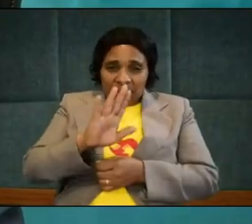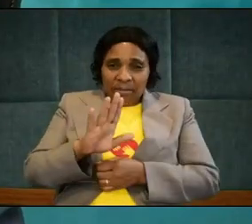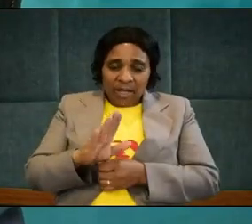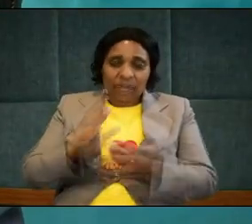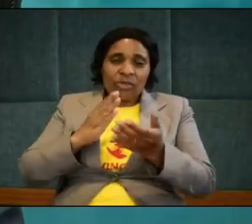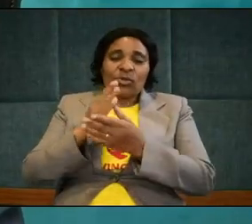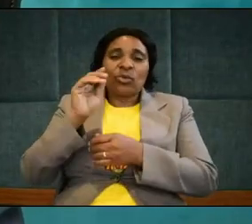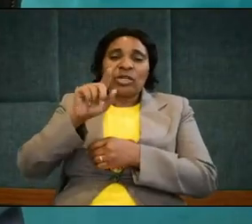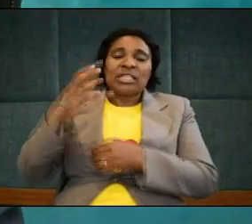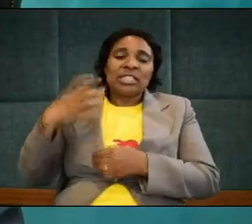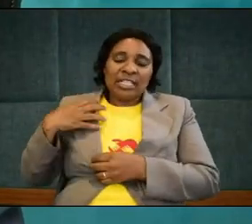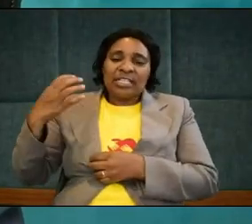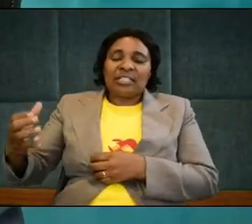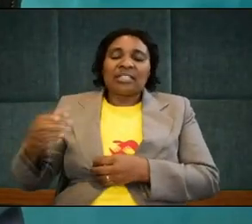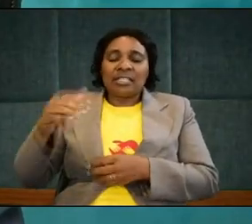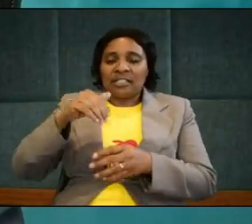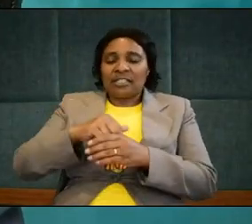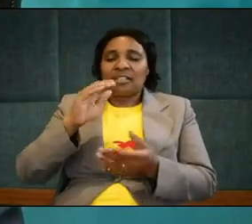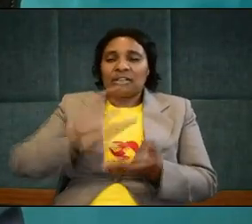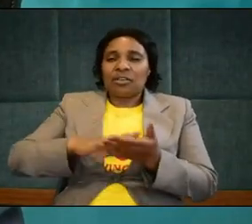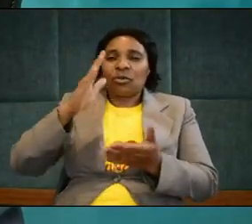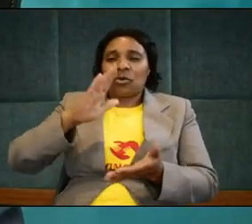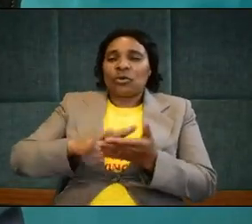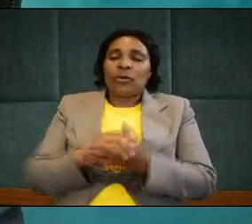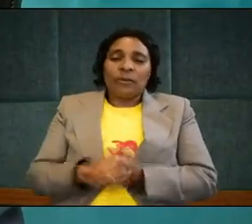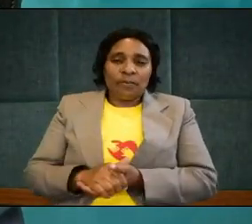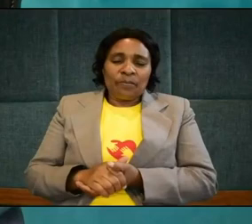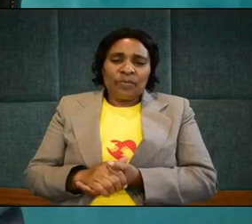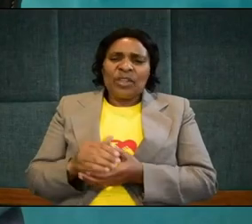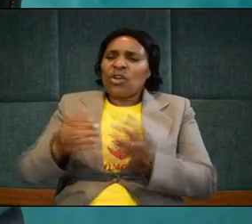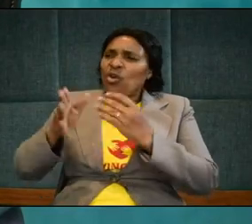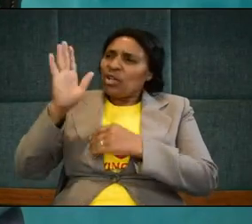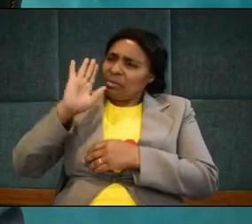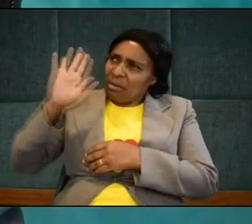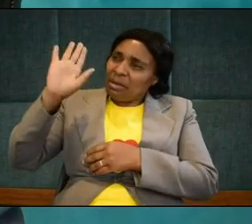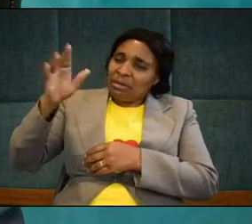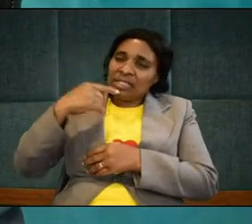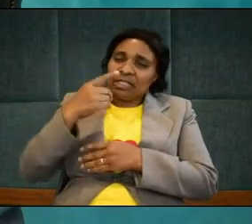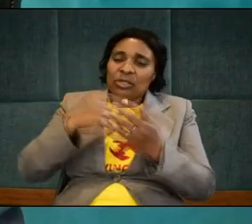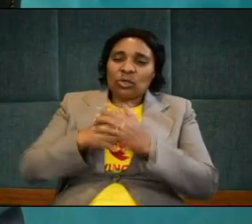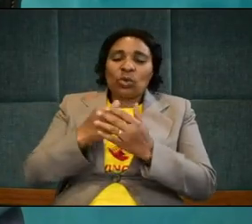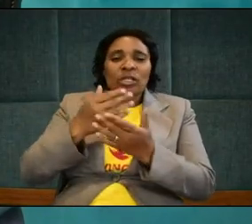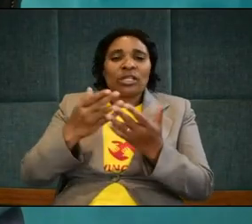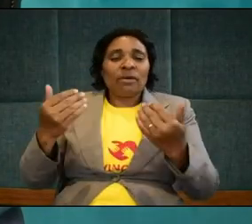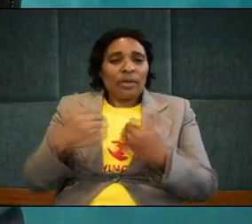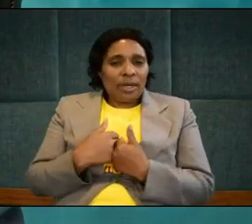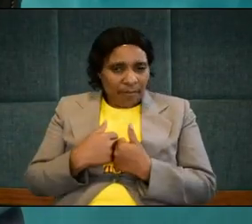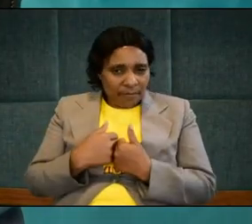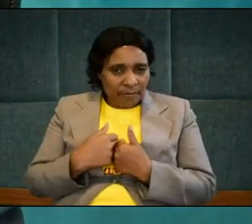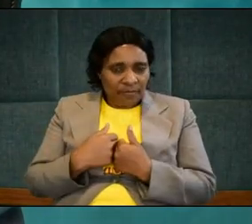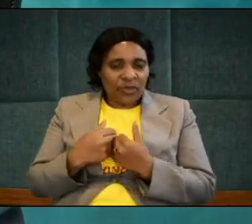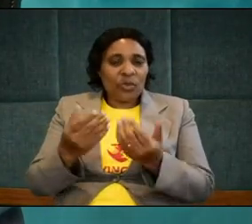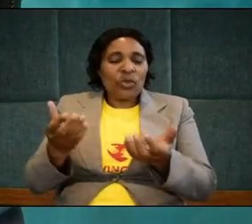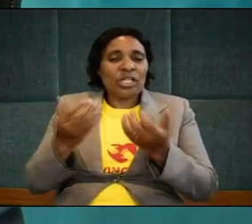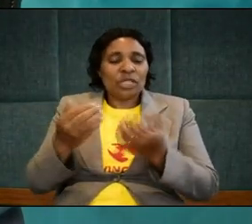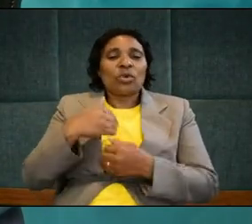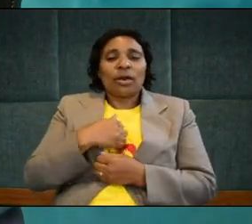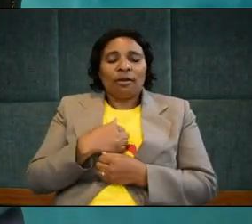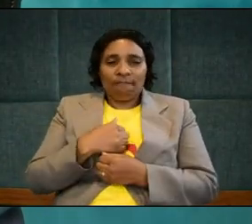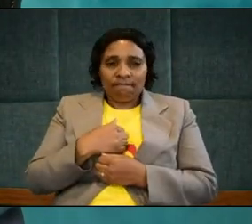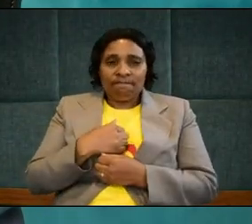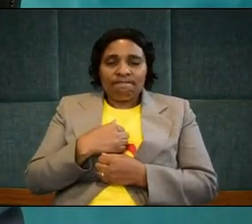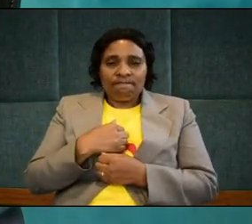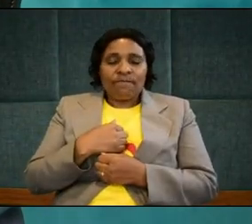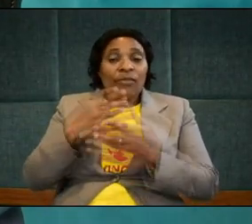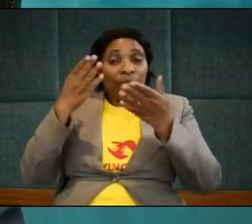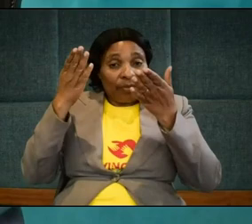his riches in glory. That is, God says that whatever we have and whatever we need to have,